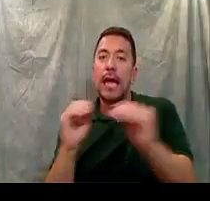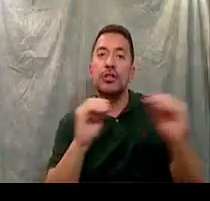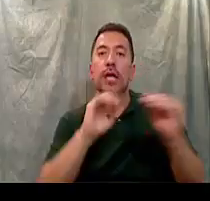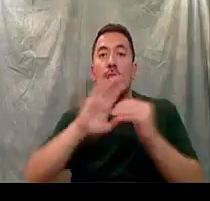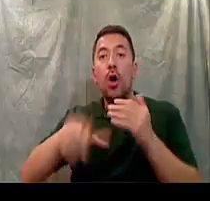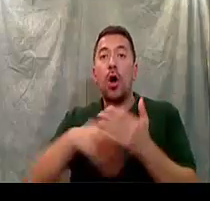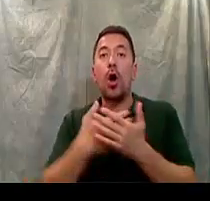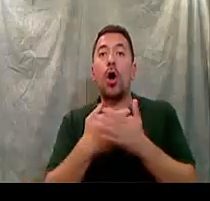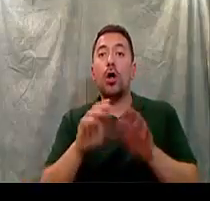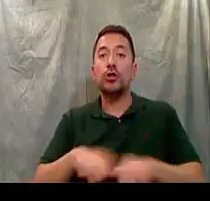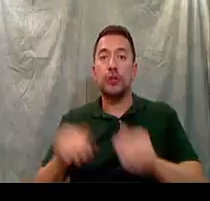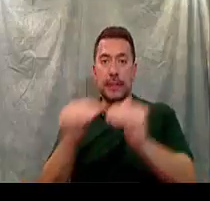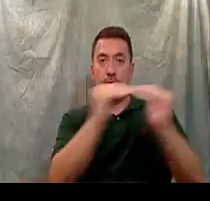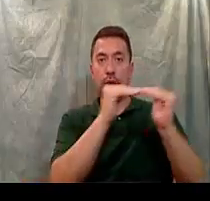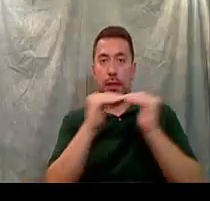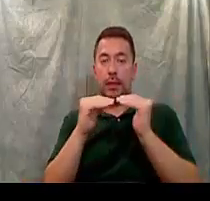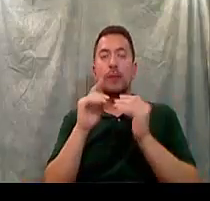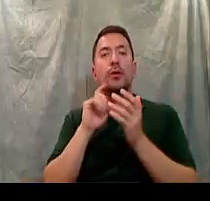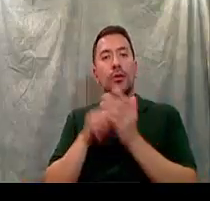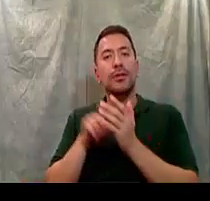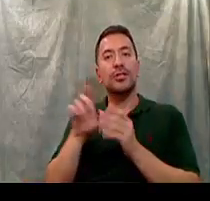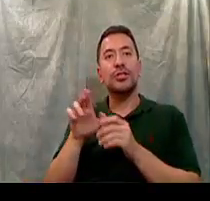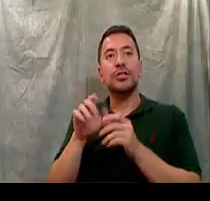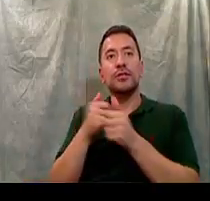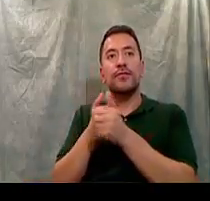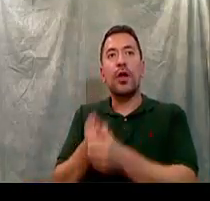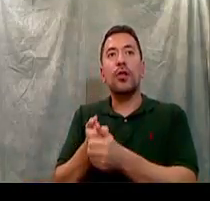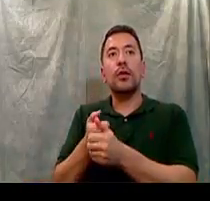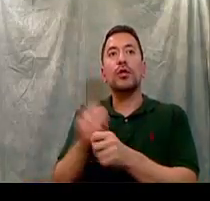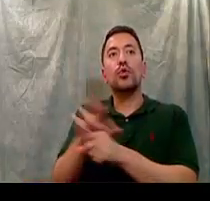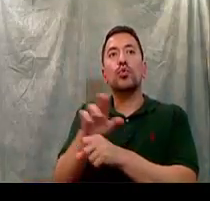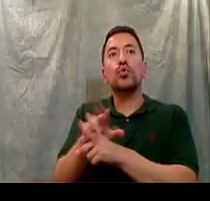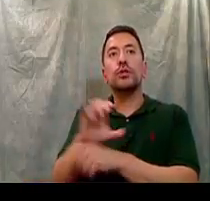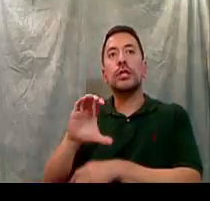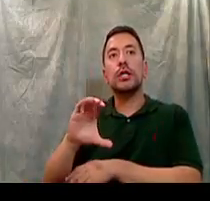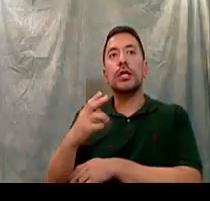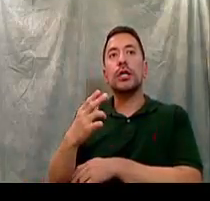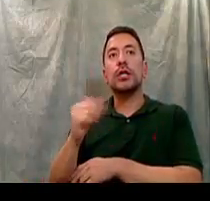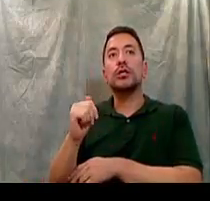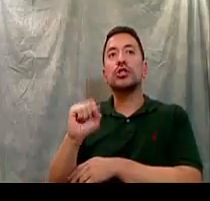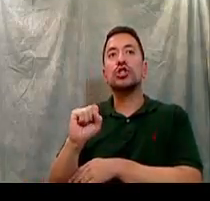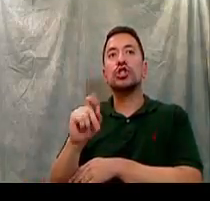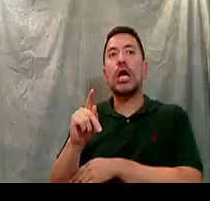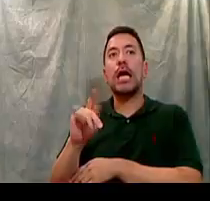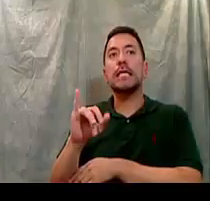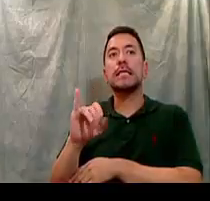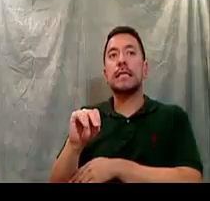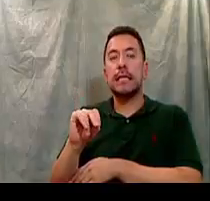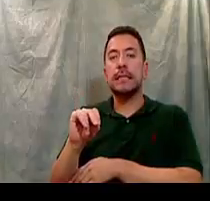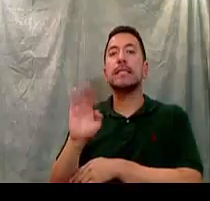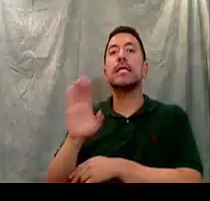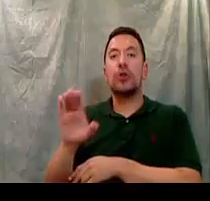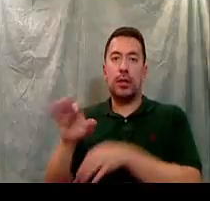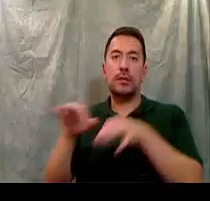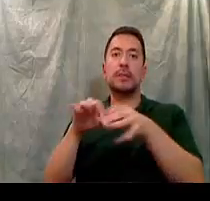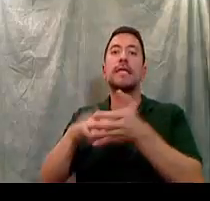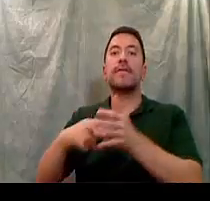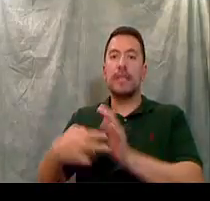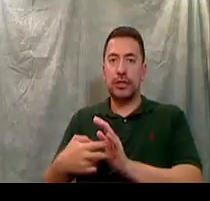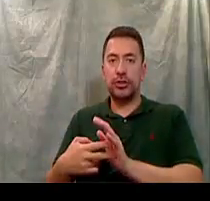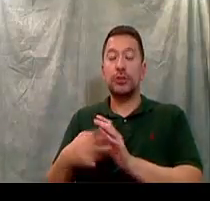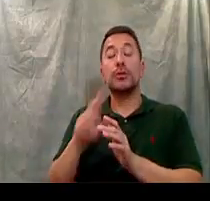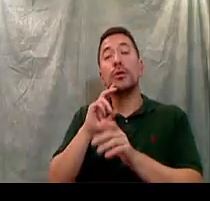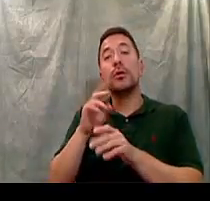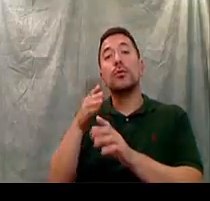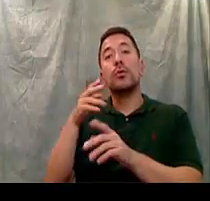children equally. And notice she is using Chaskin's definition, not great with this pencil yet, and she's been referring